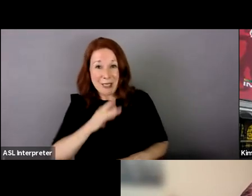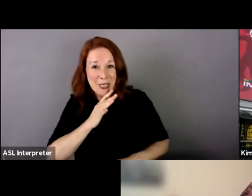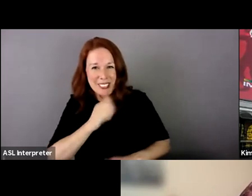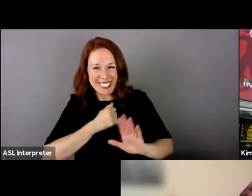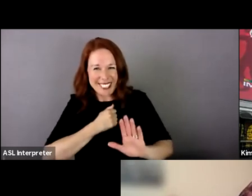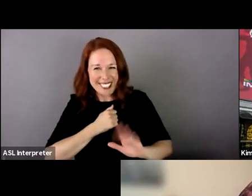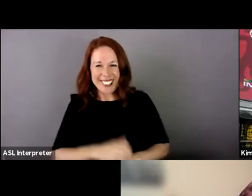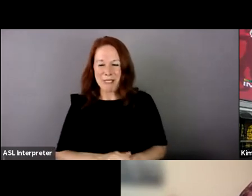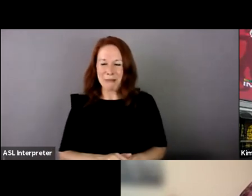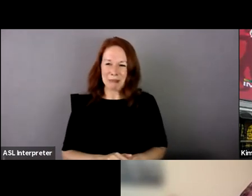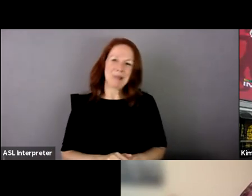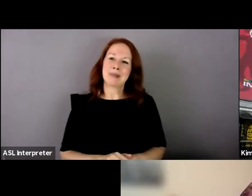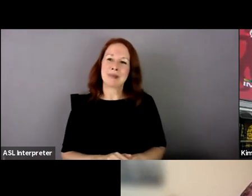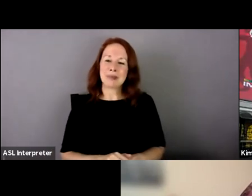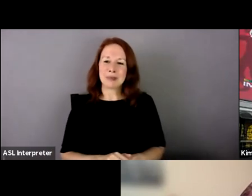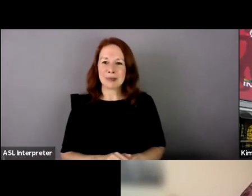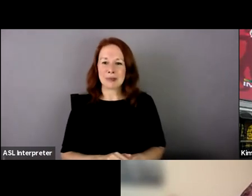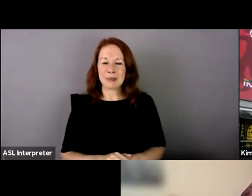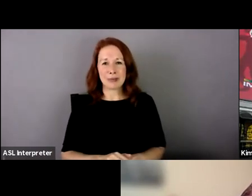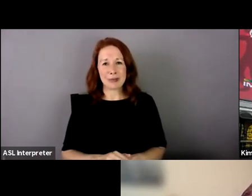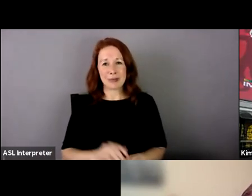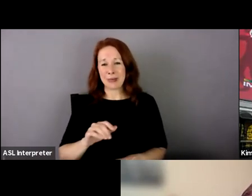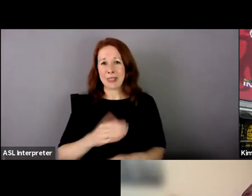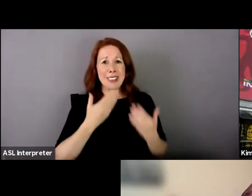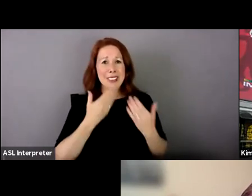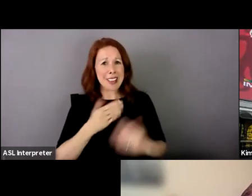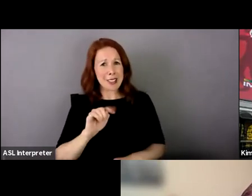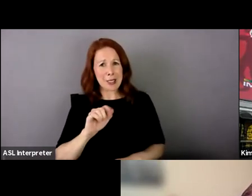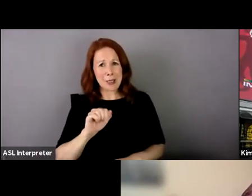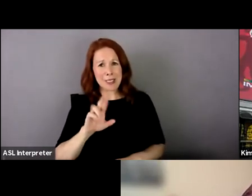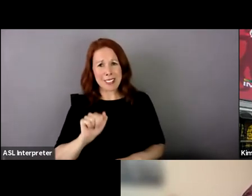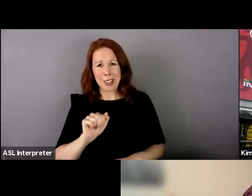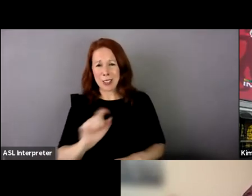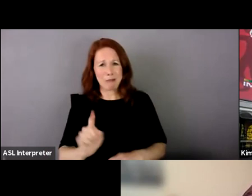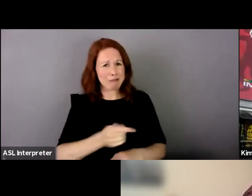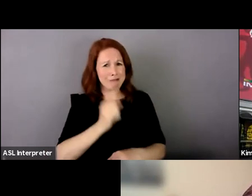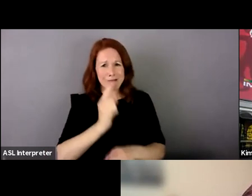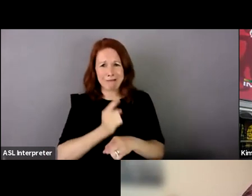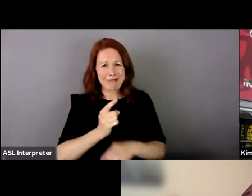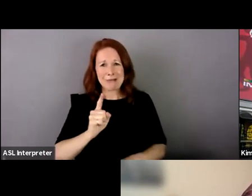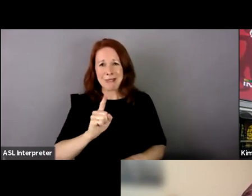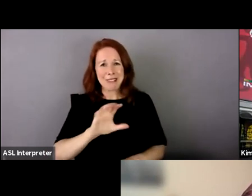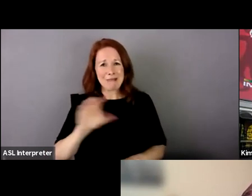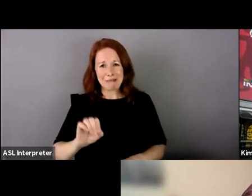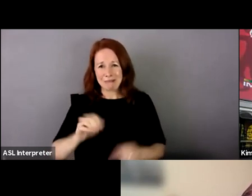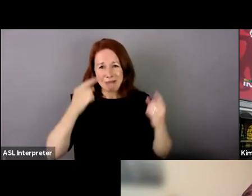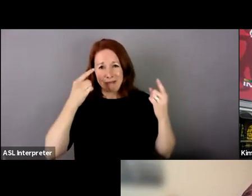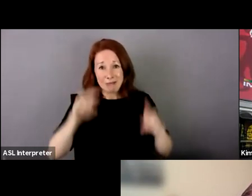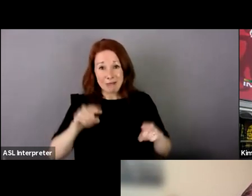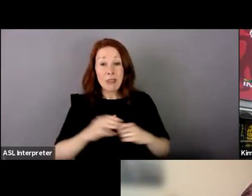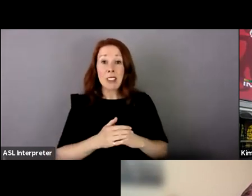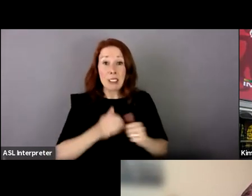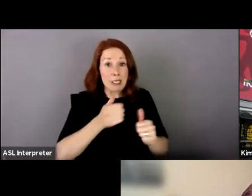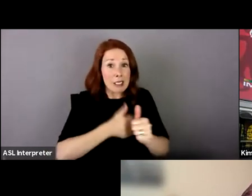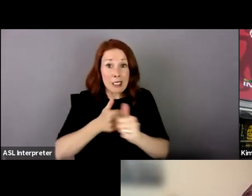Okay. No, thank you, Tara, so much for saying that. It is so true that, you know, everybody has their